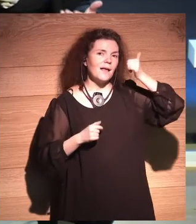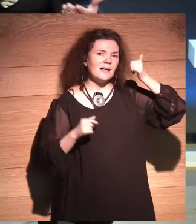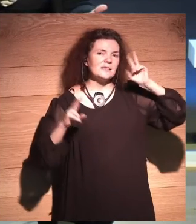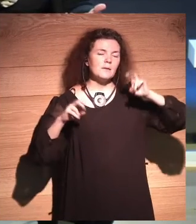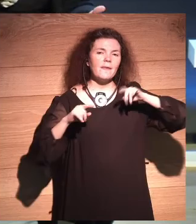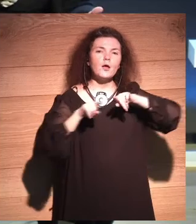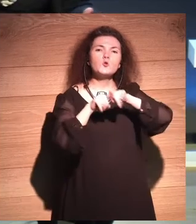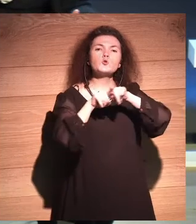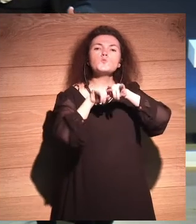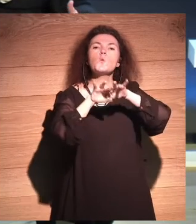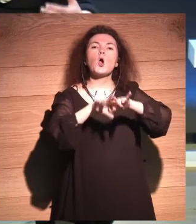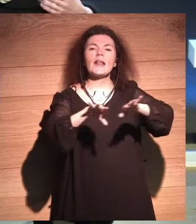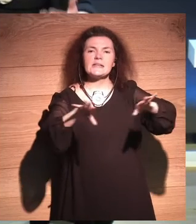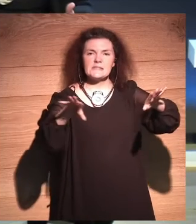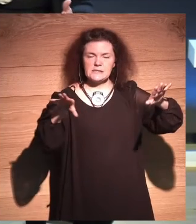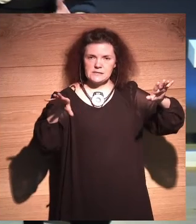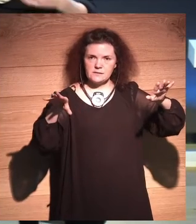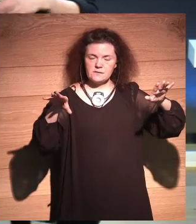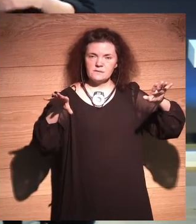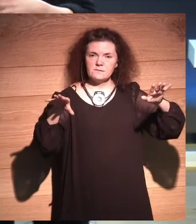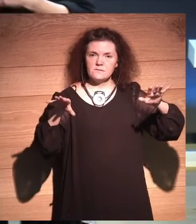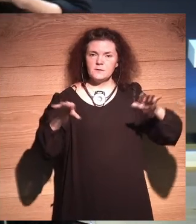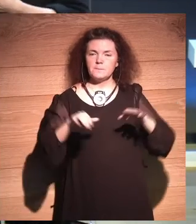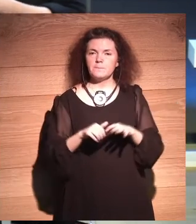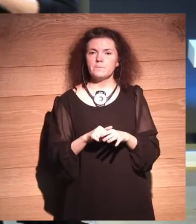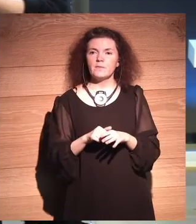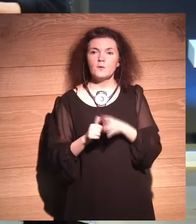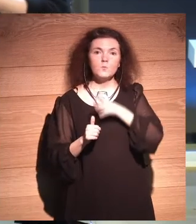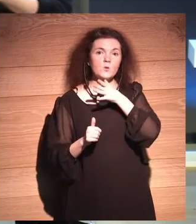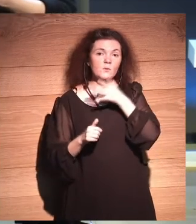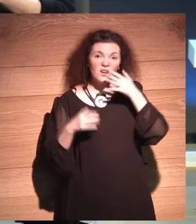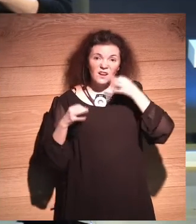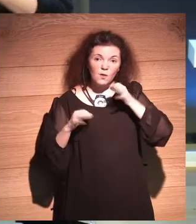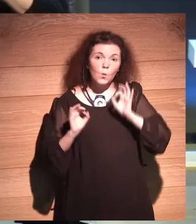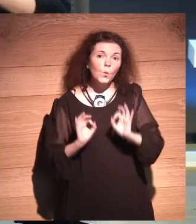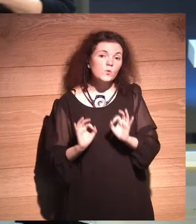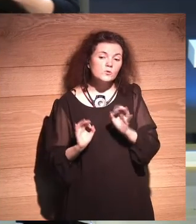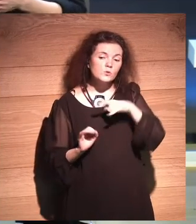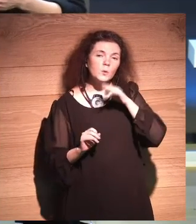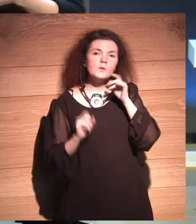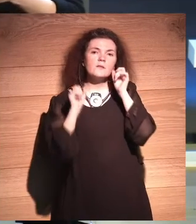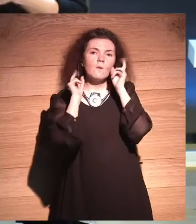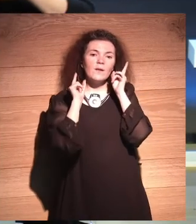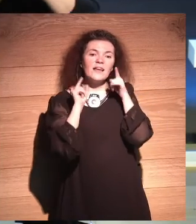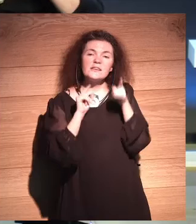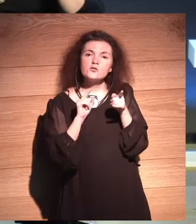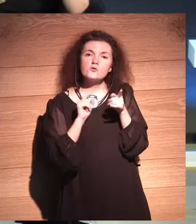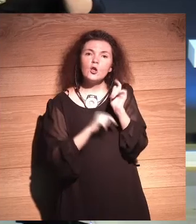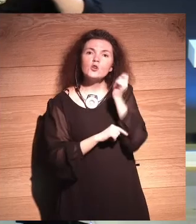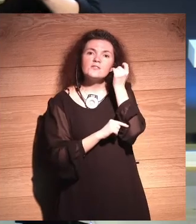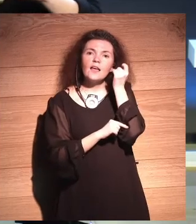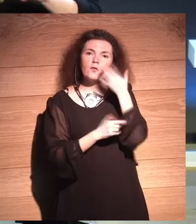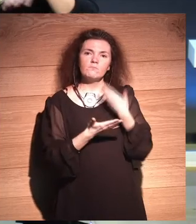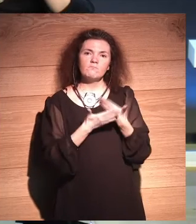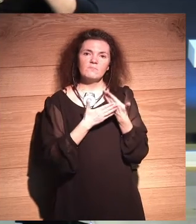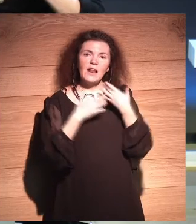getting killed in places in the world where rumors spread quickly on WhatsApp, on Facebook, etc. So where it's